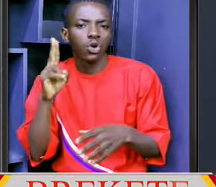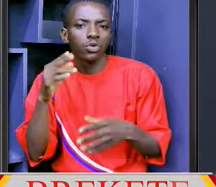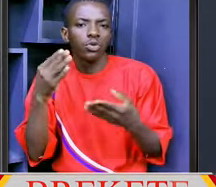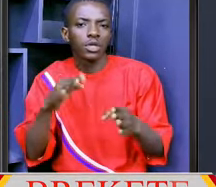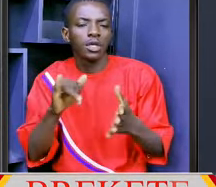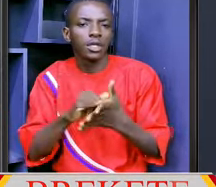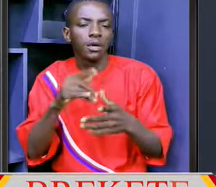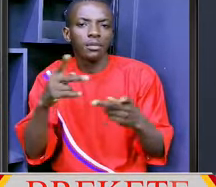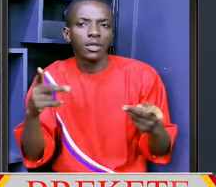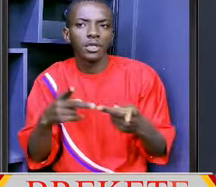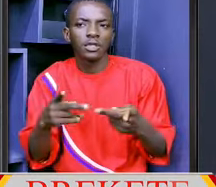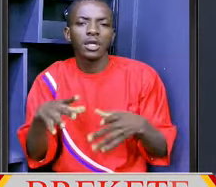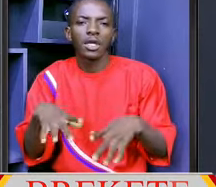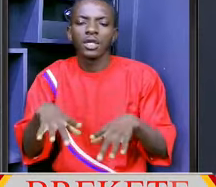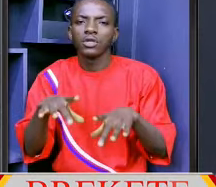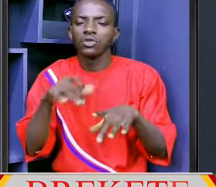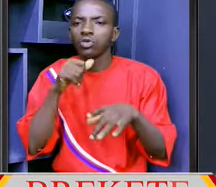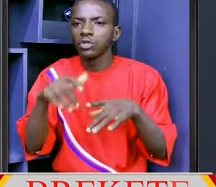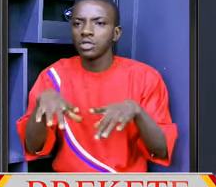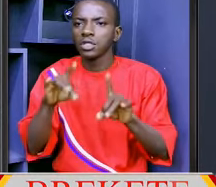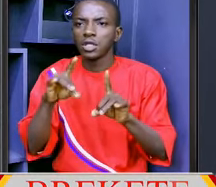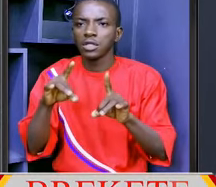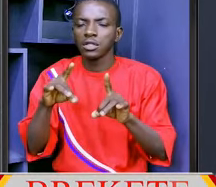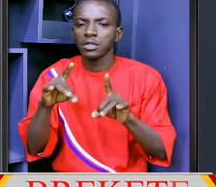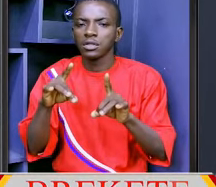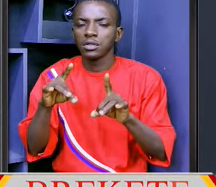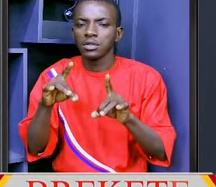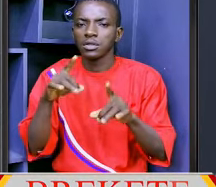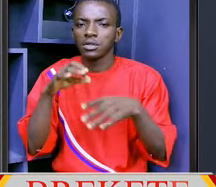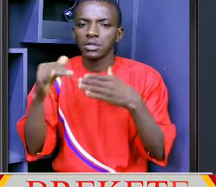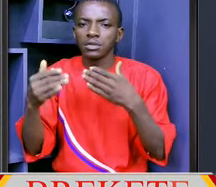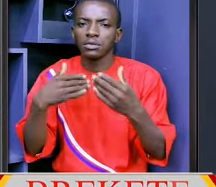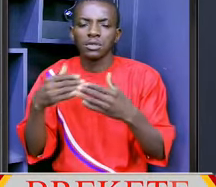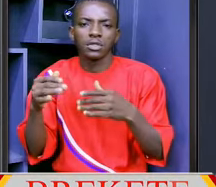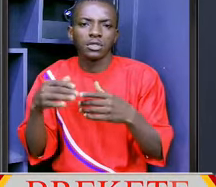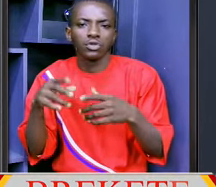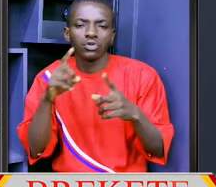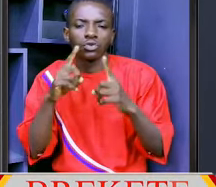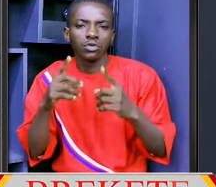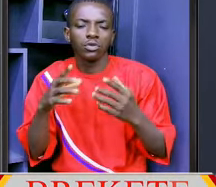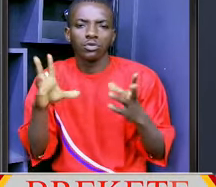die for that place, you go take this casualness they talk.